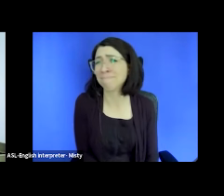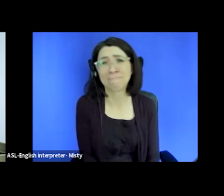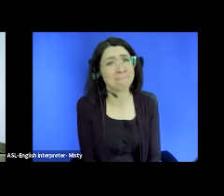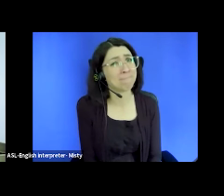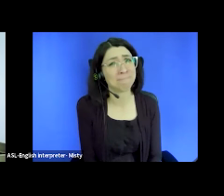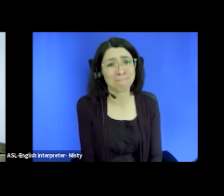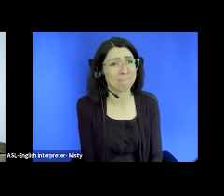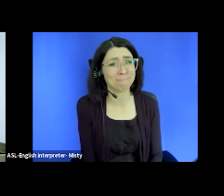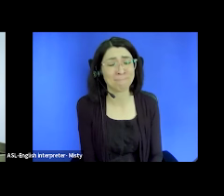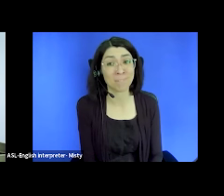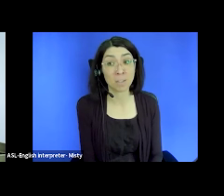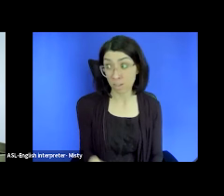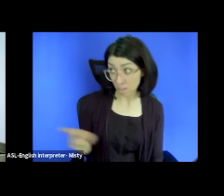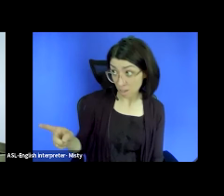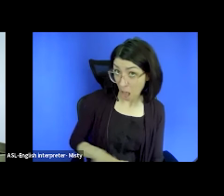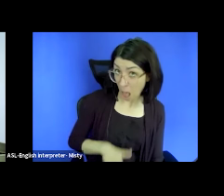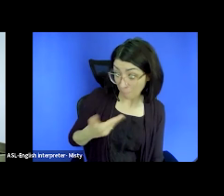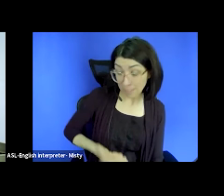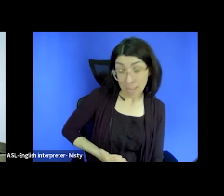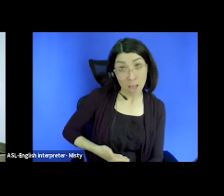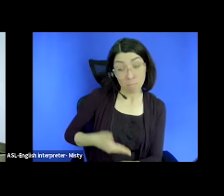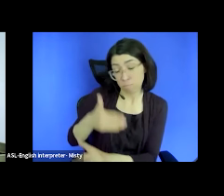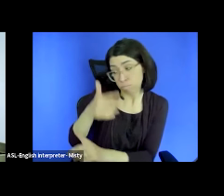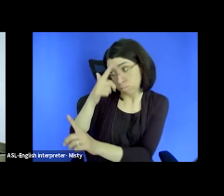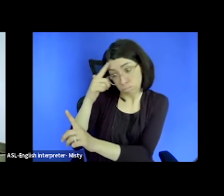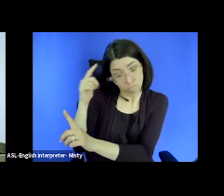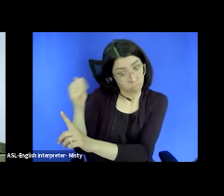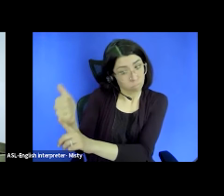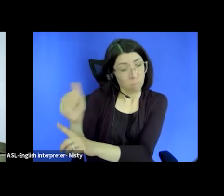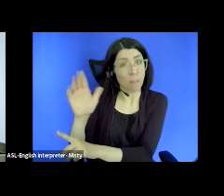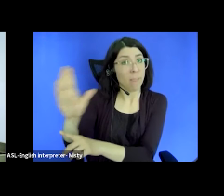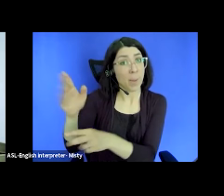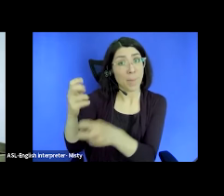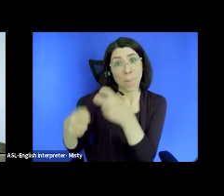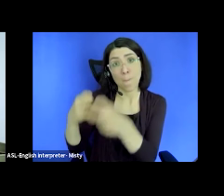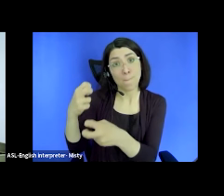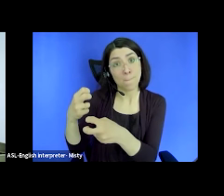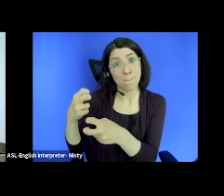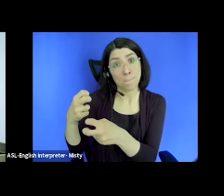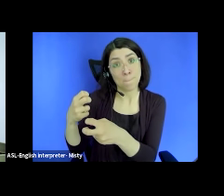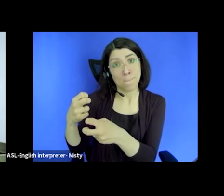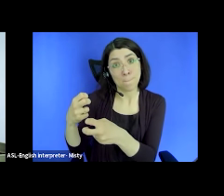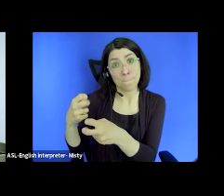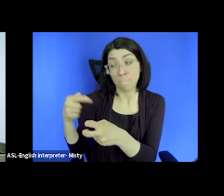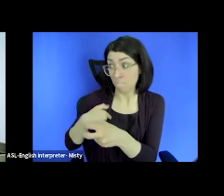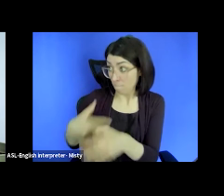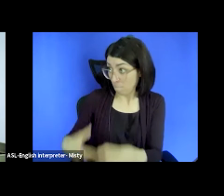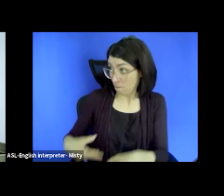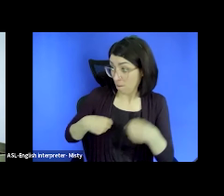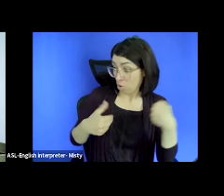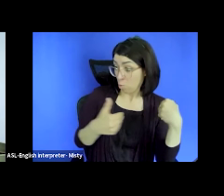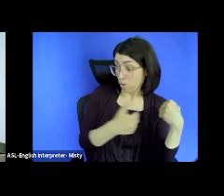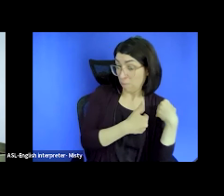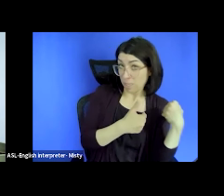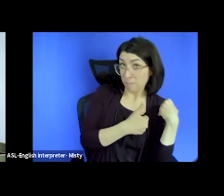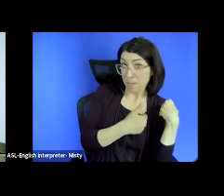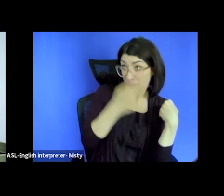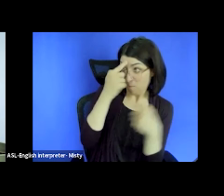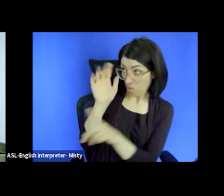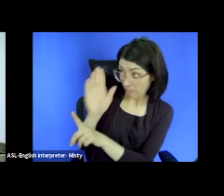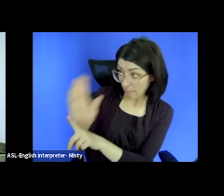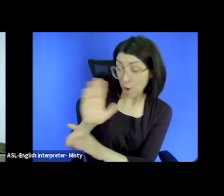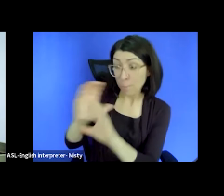If they are, then that's their problem to work on. So again, we can't necessarily be responsible for the communication styles of others. And